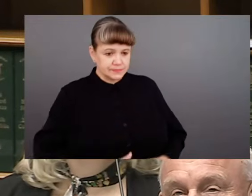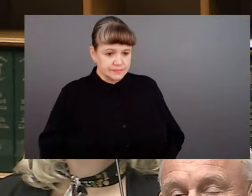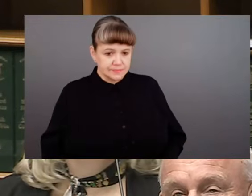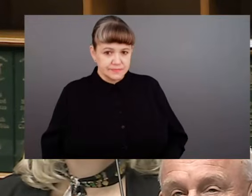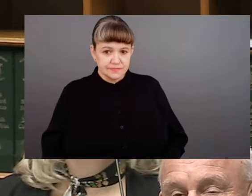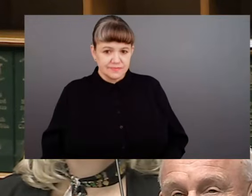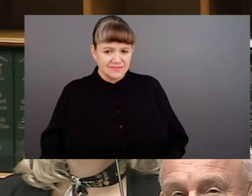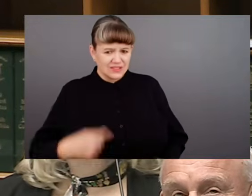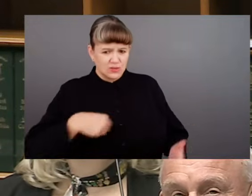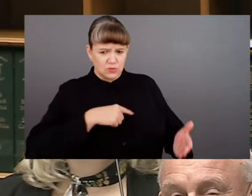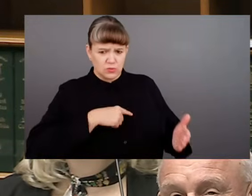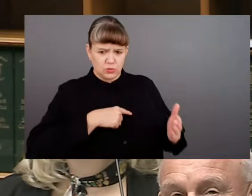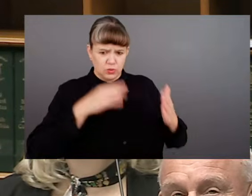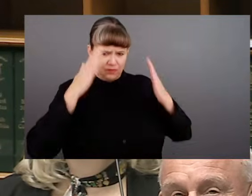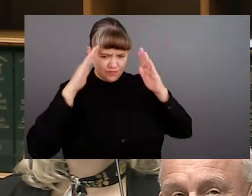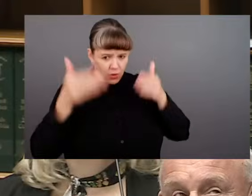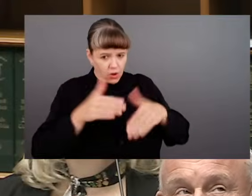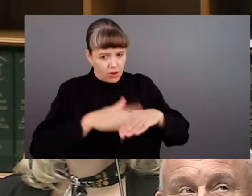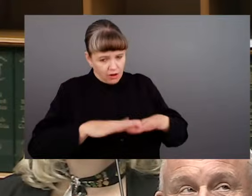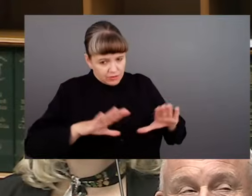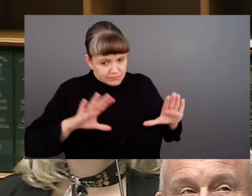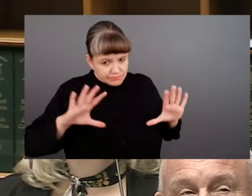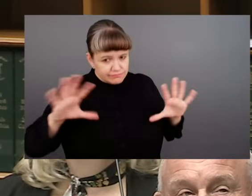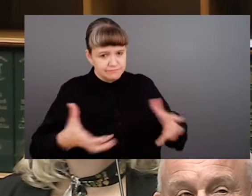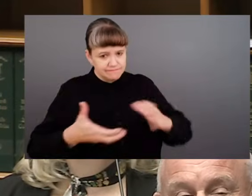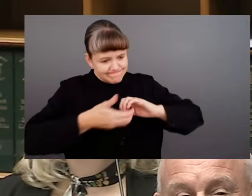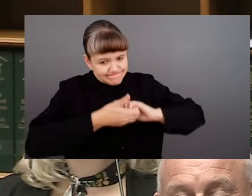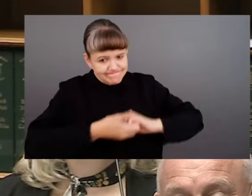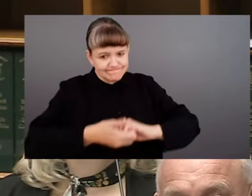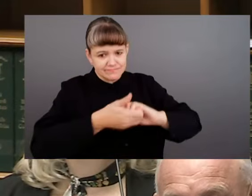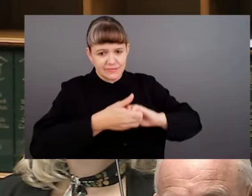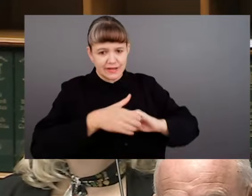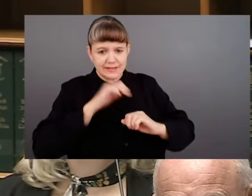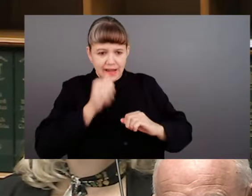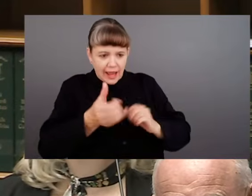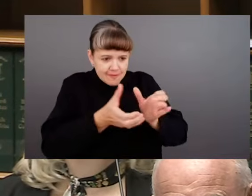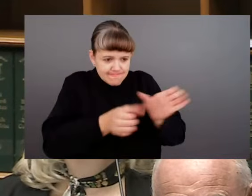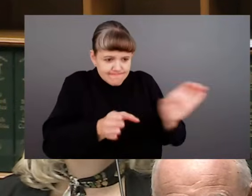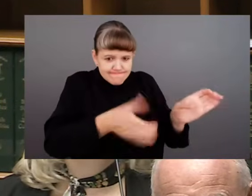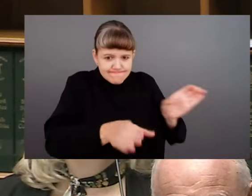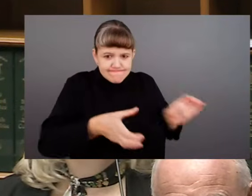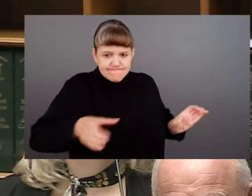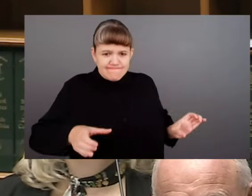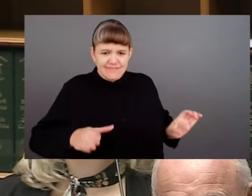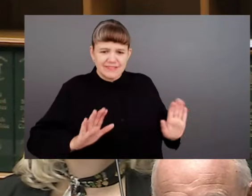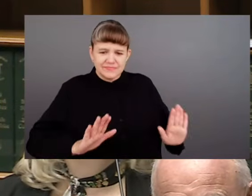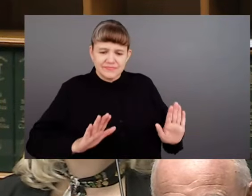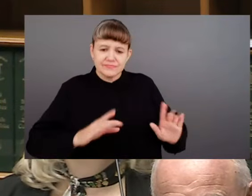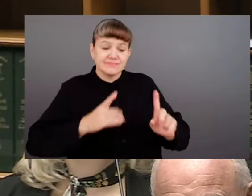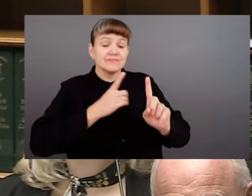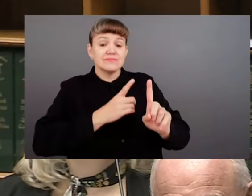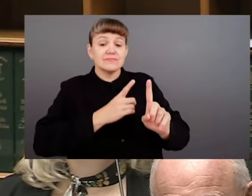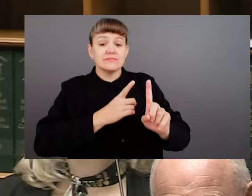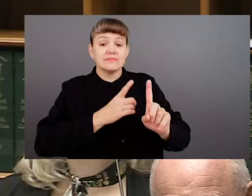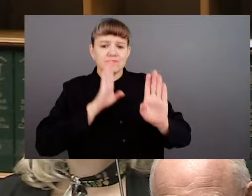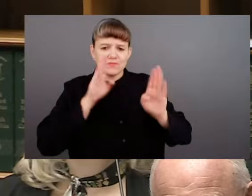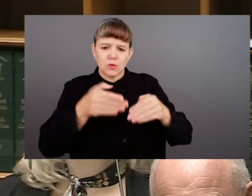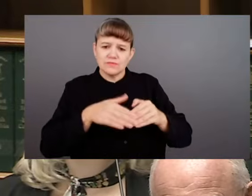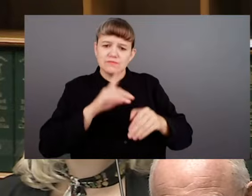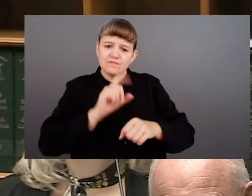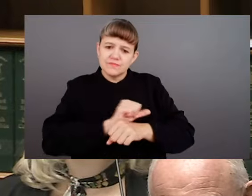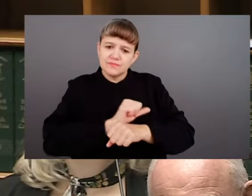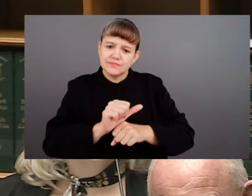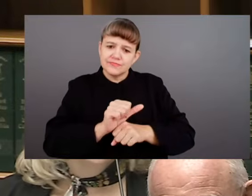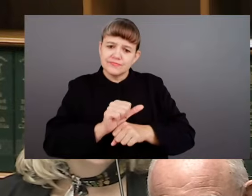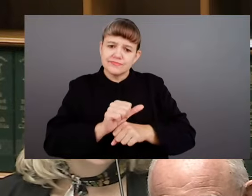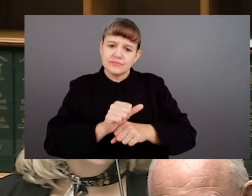is focused on addressing the real issues that British Columbians are facing today. I want to talk about our steps that we've taken on terrorist organizations